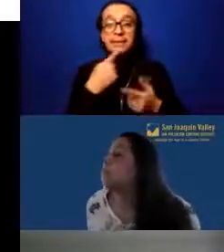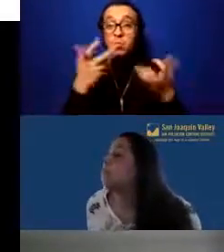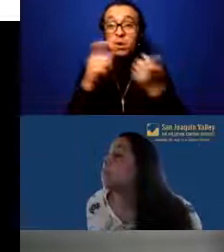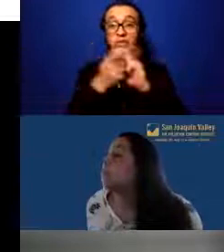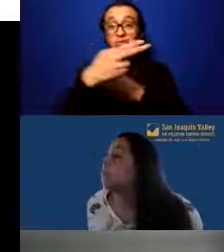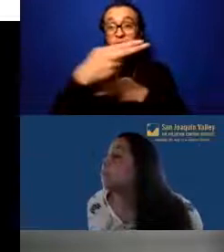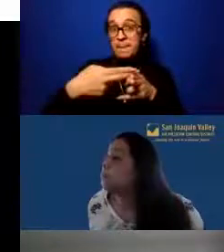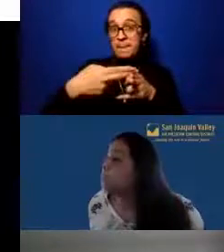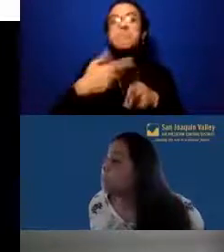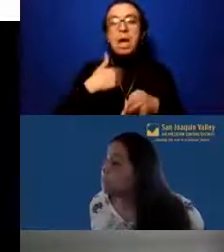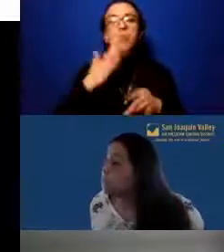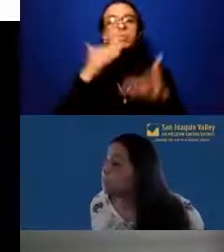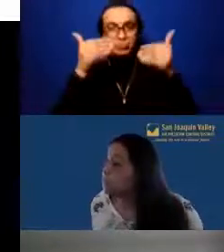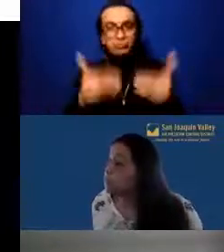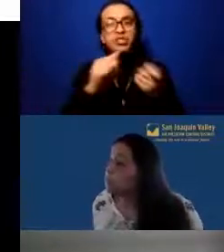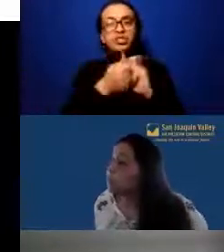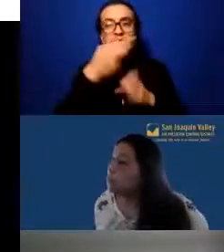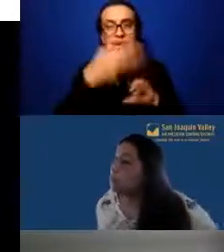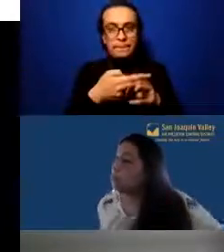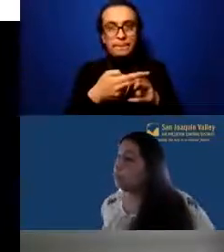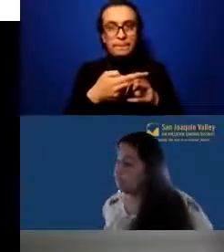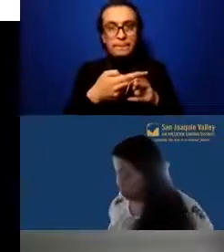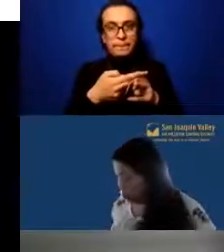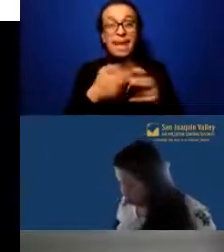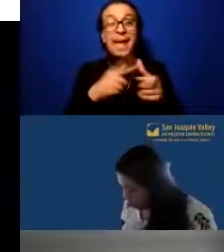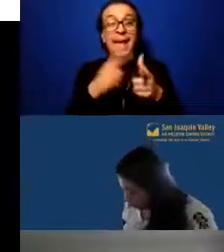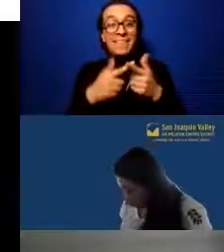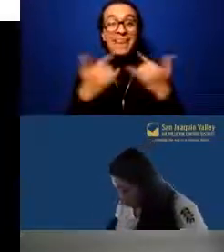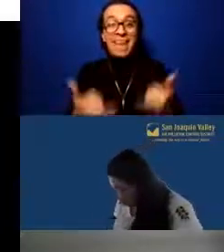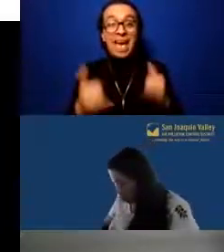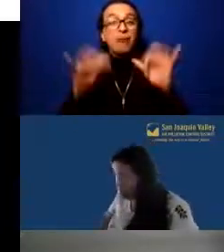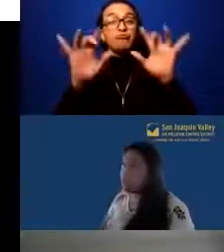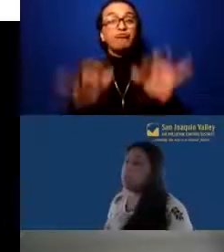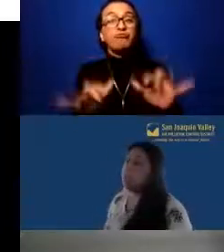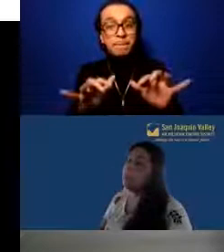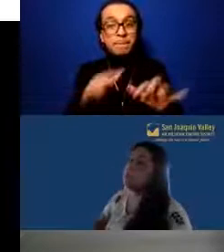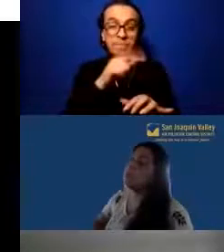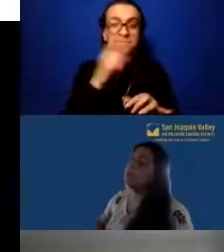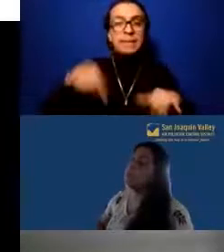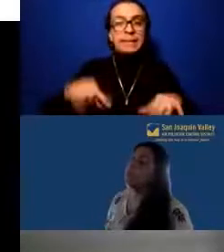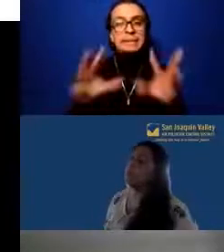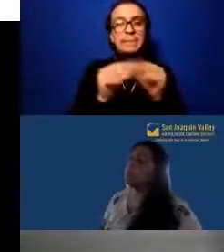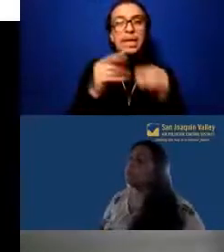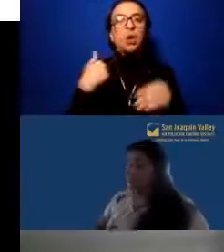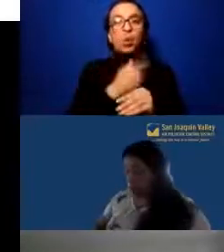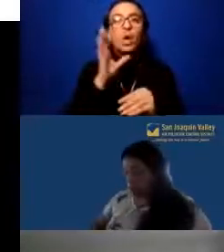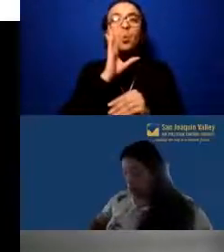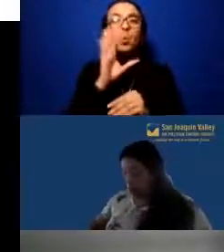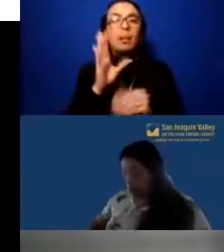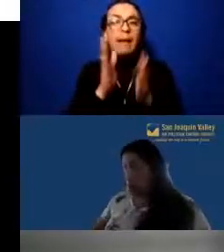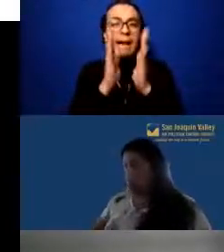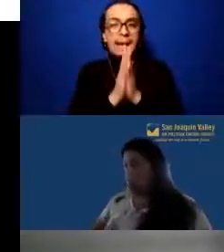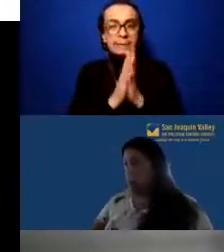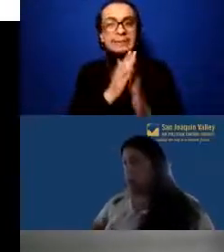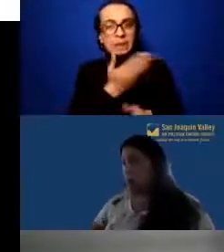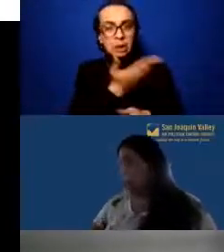going to select that button. And here for AB 617 in these meetings, we would like or if